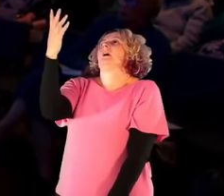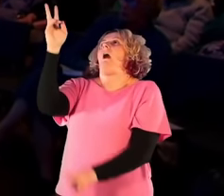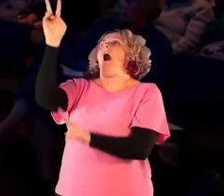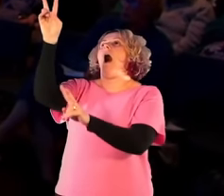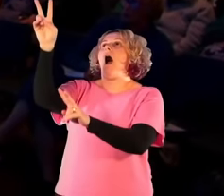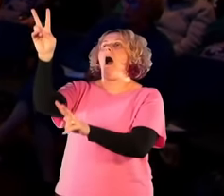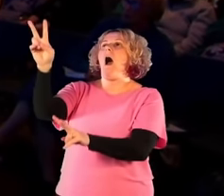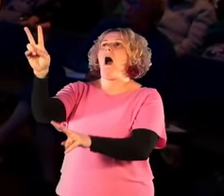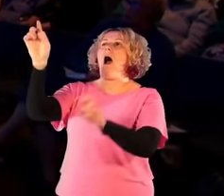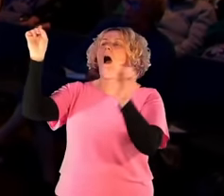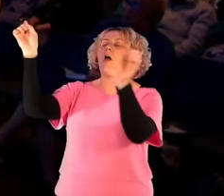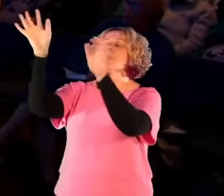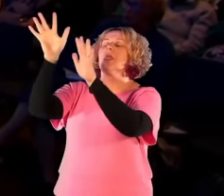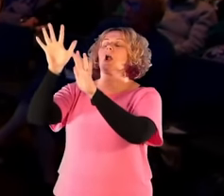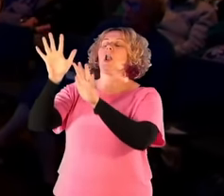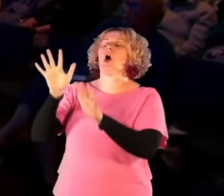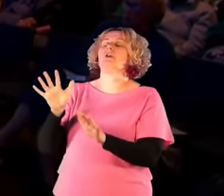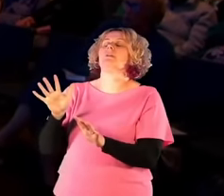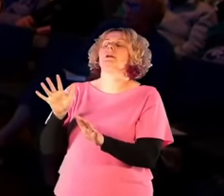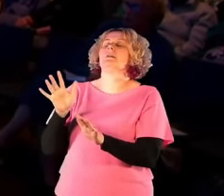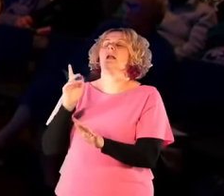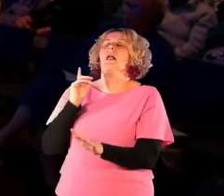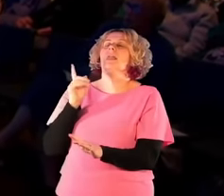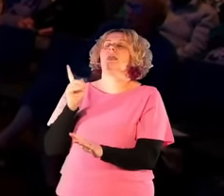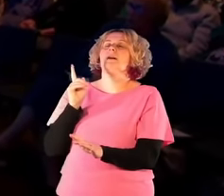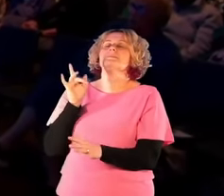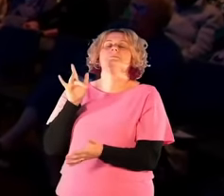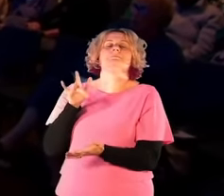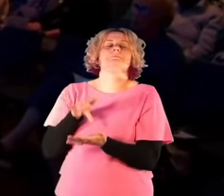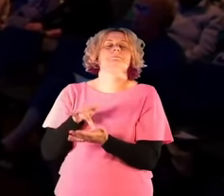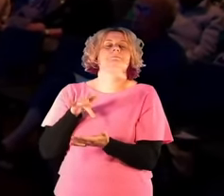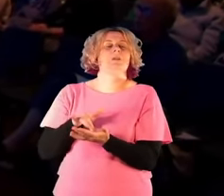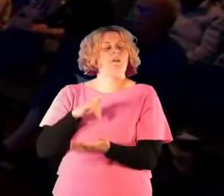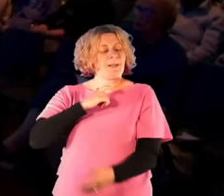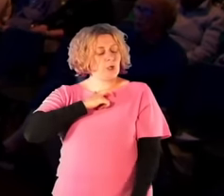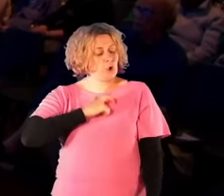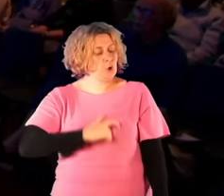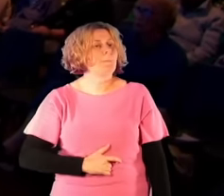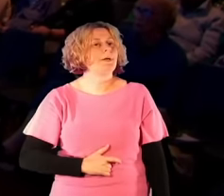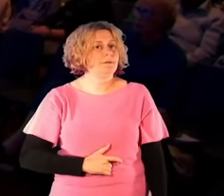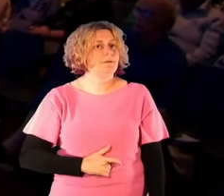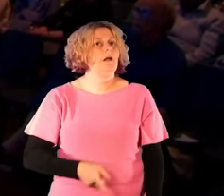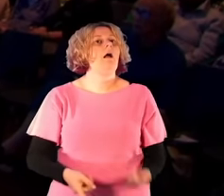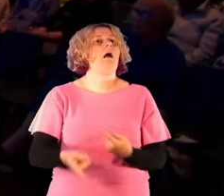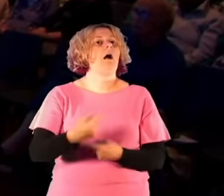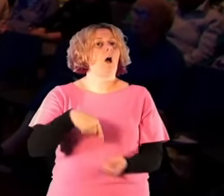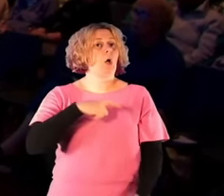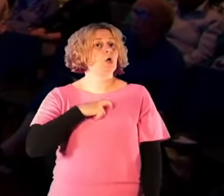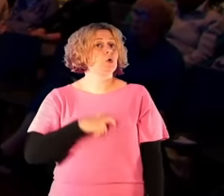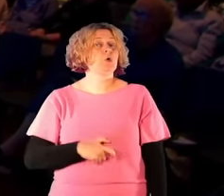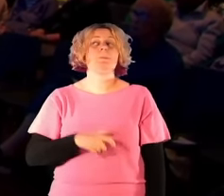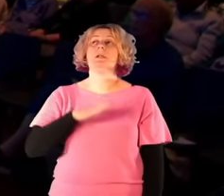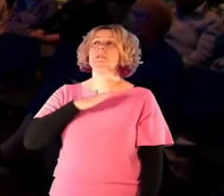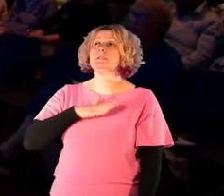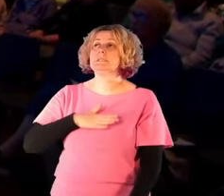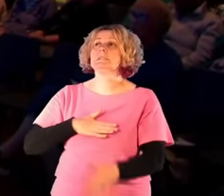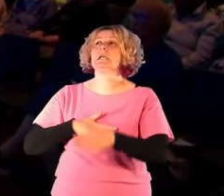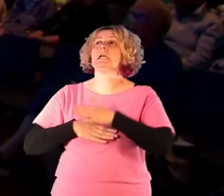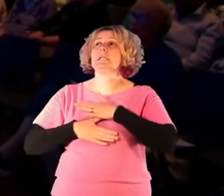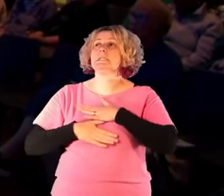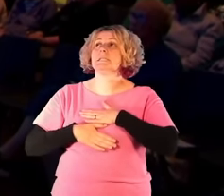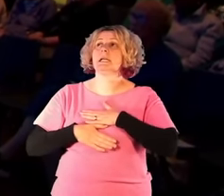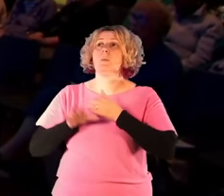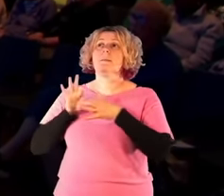Lamb. That's what is the heart of what it means to be human. Our human dignity is that we will be in